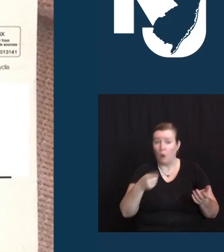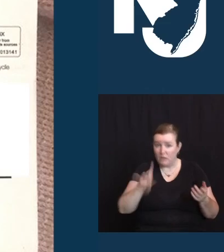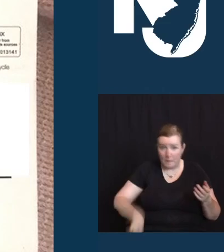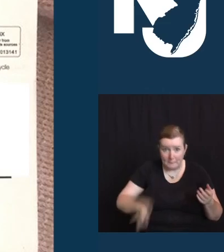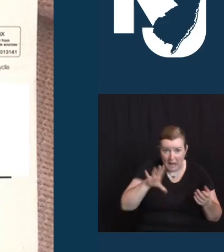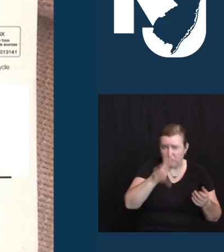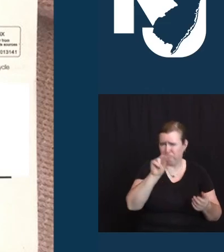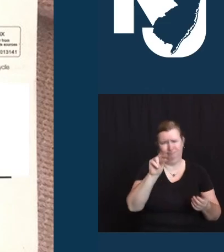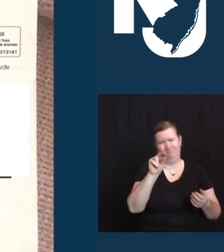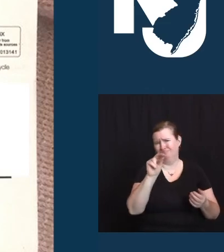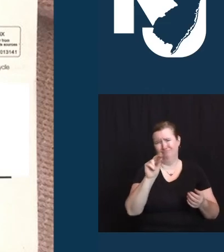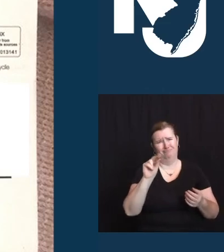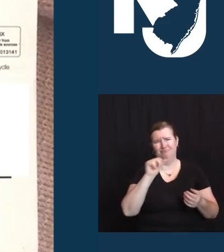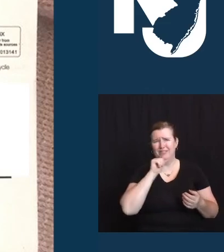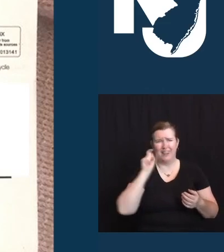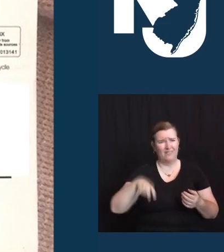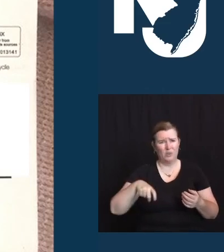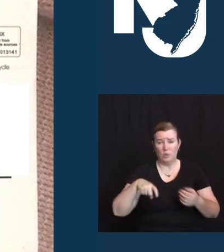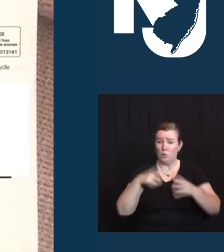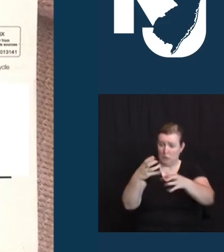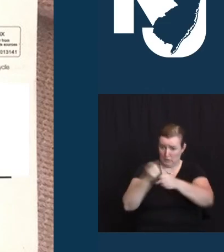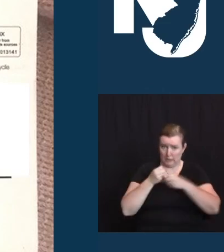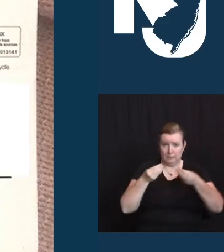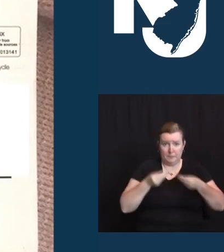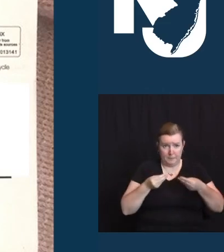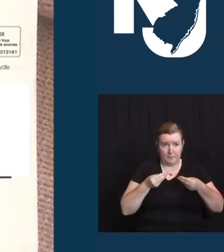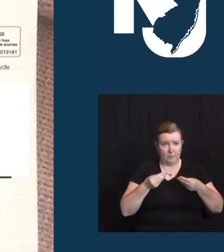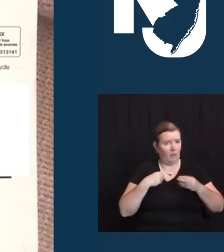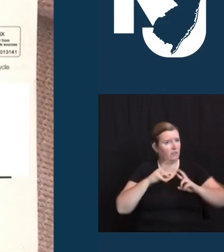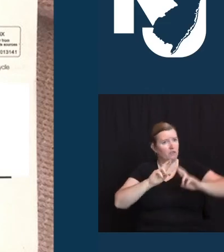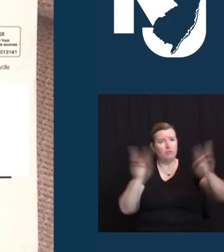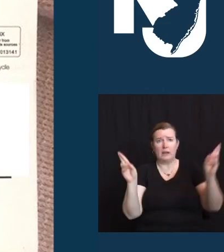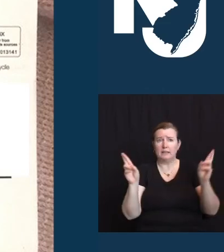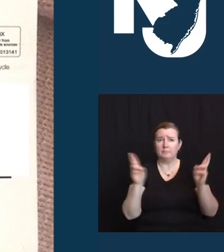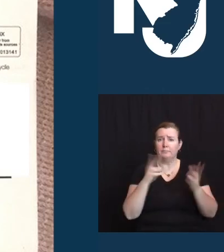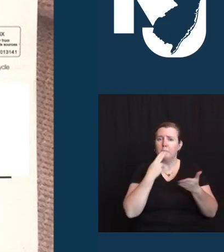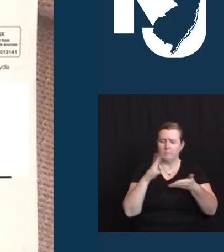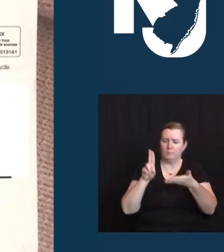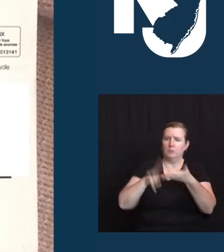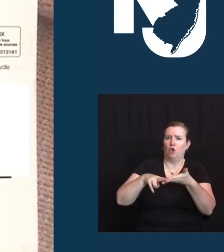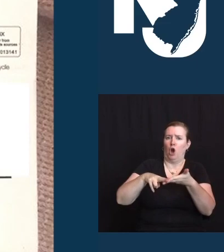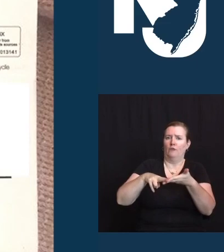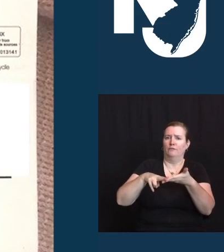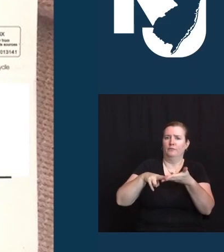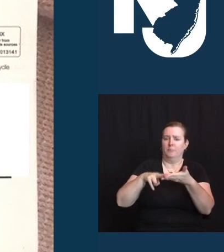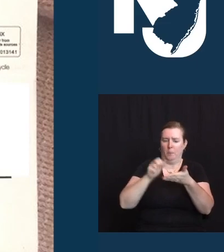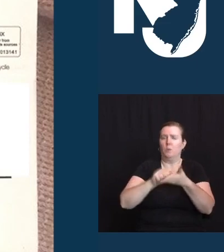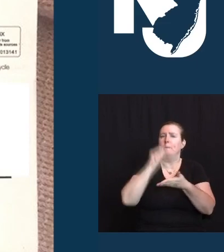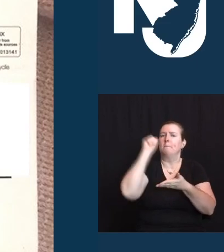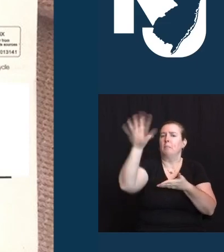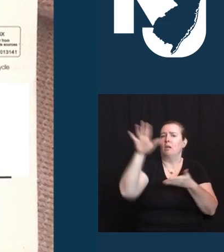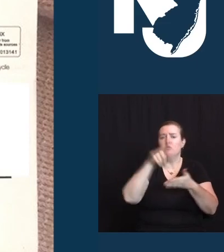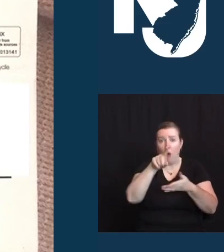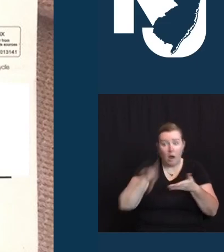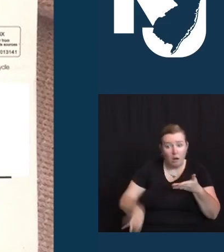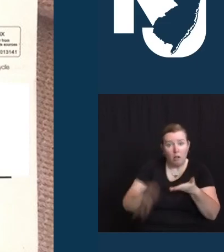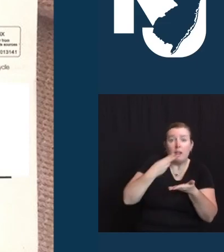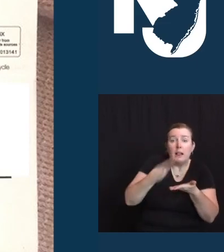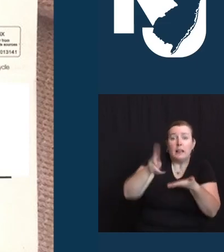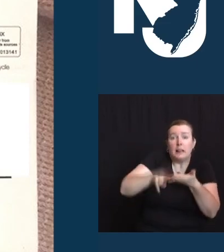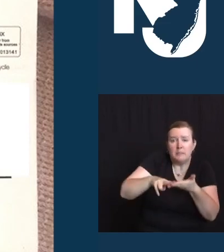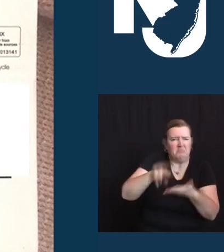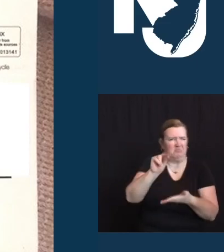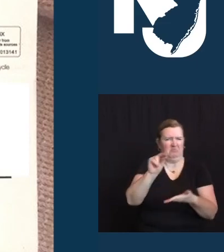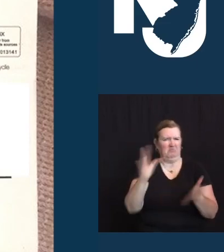a return postage-paid envelope. And third, if you choose not to, you don't even need to use the